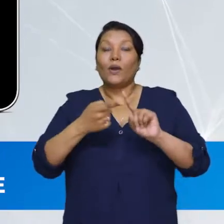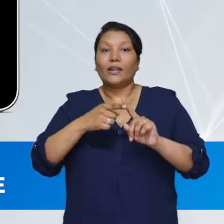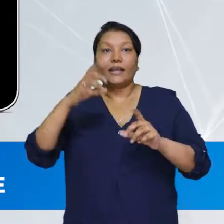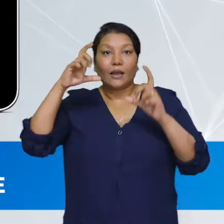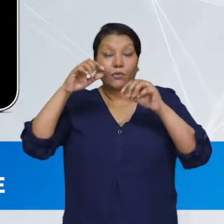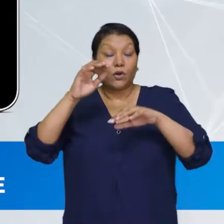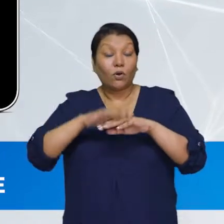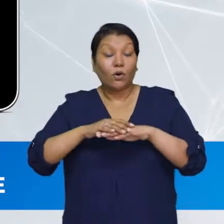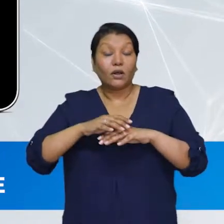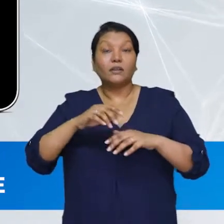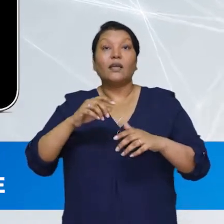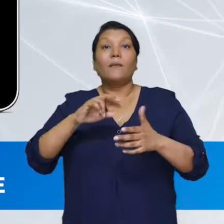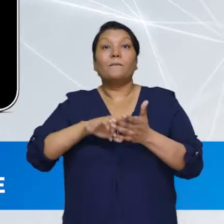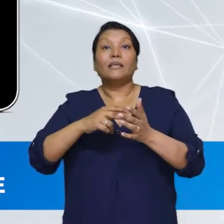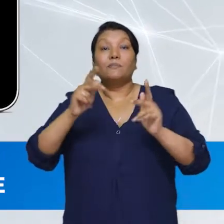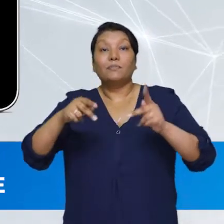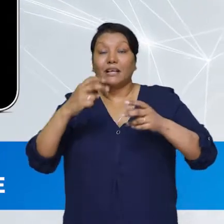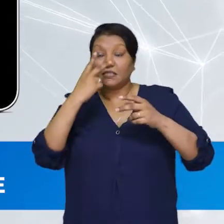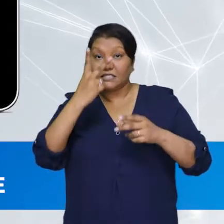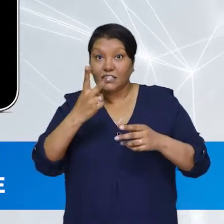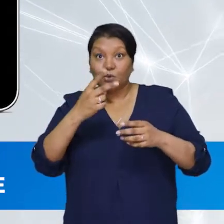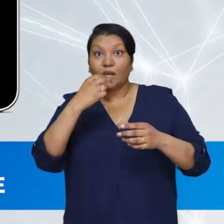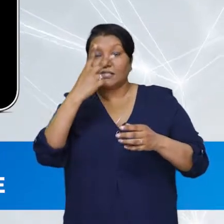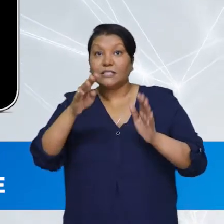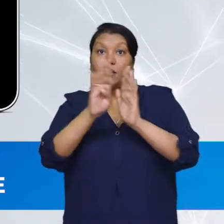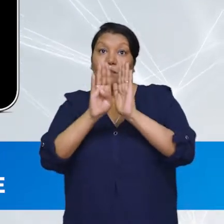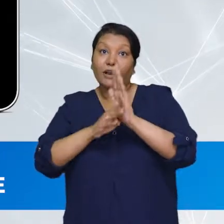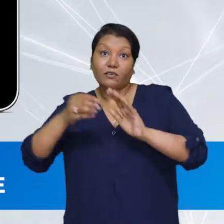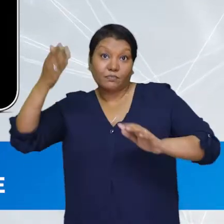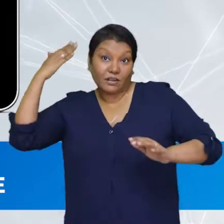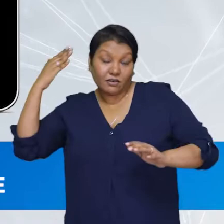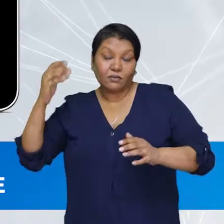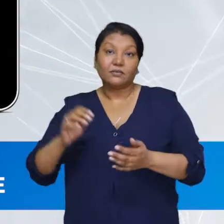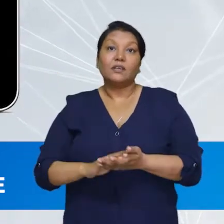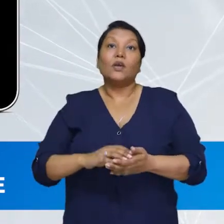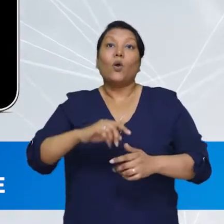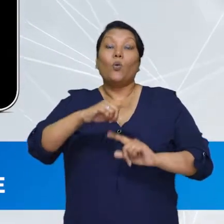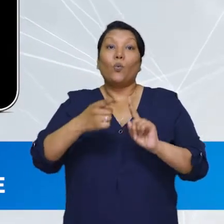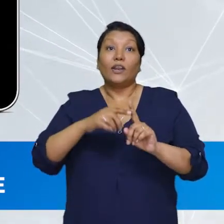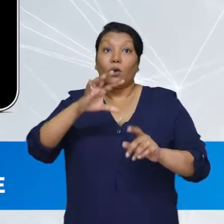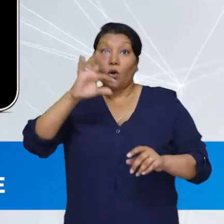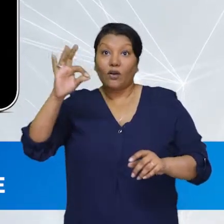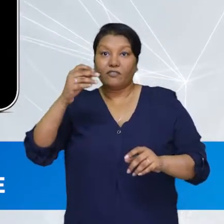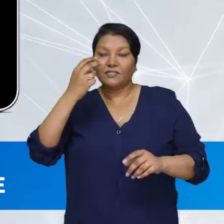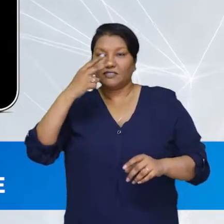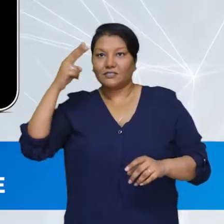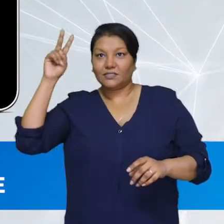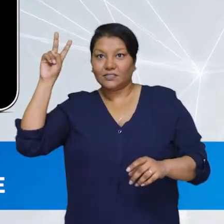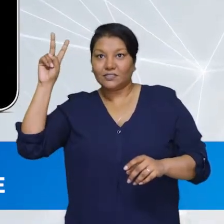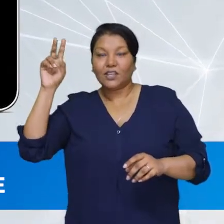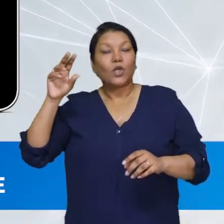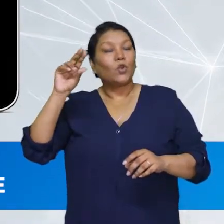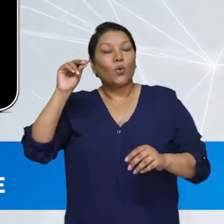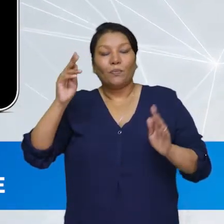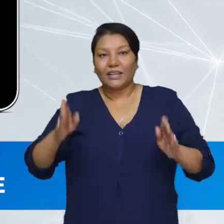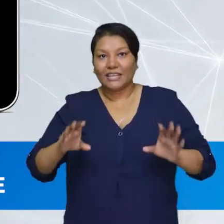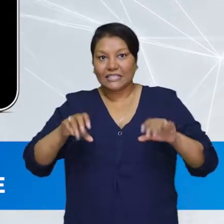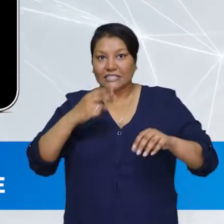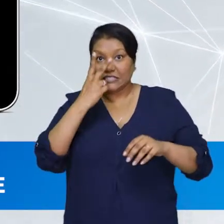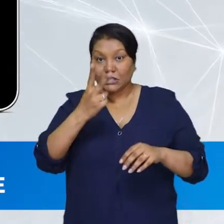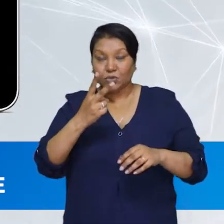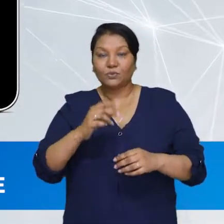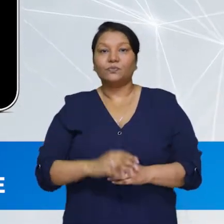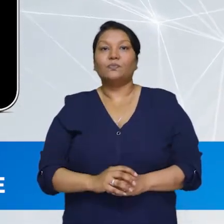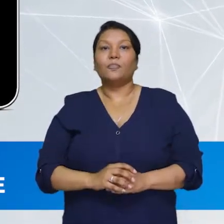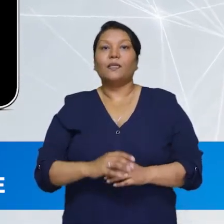you and your surroundings. When your camera is turned off, the icon appears like this, and no one can see you